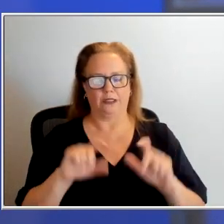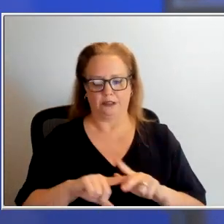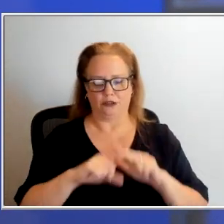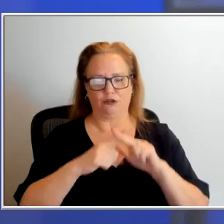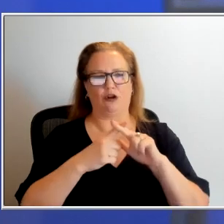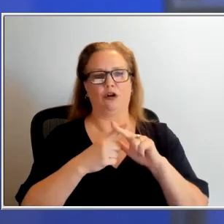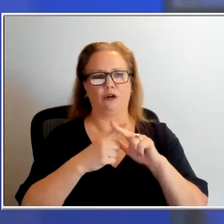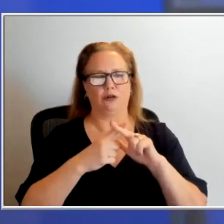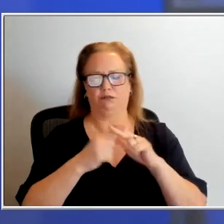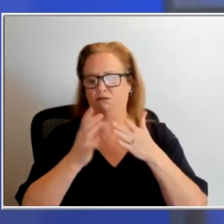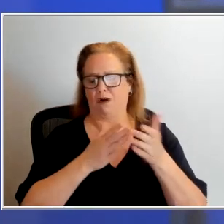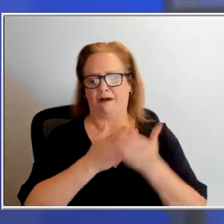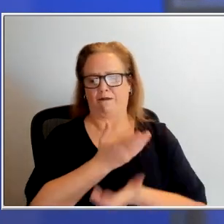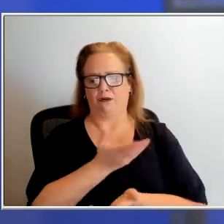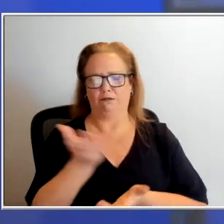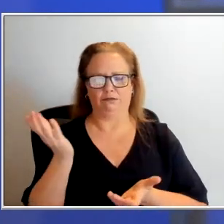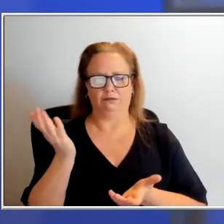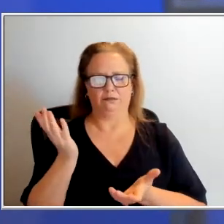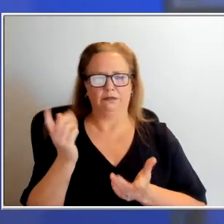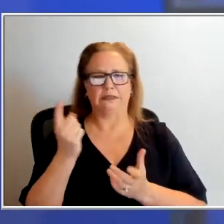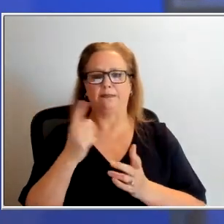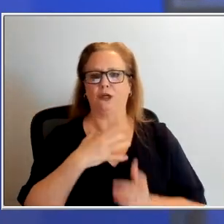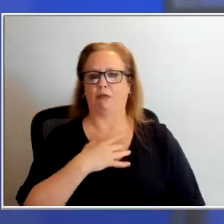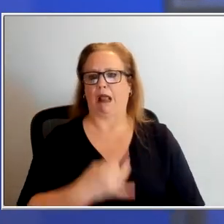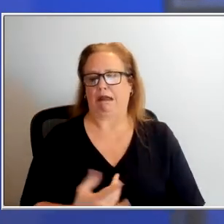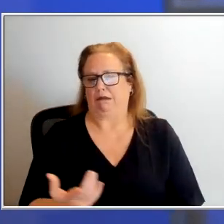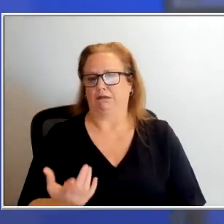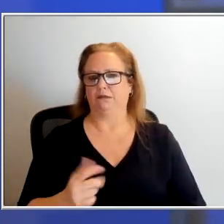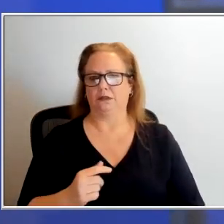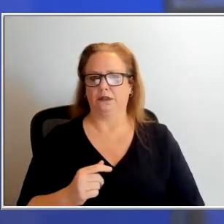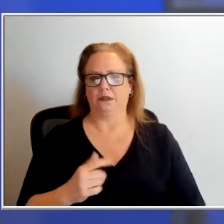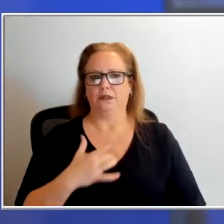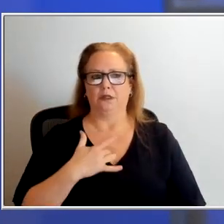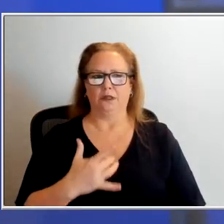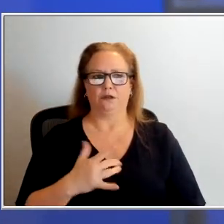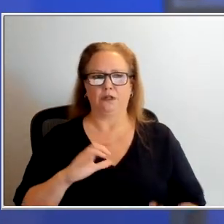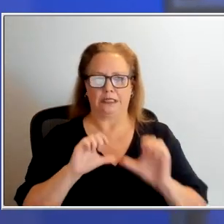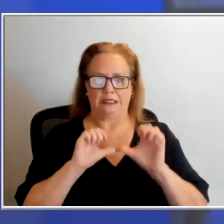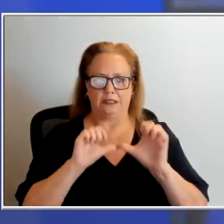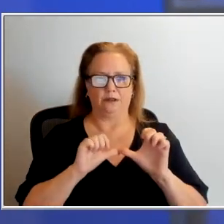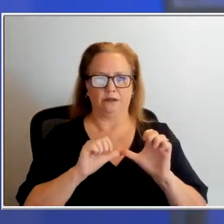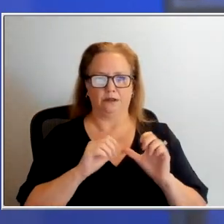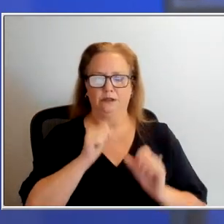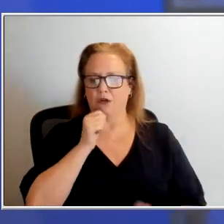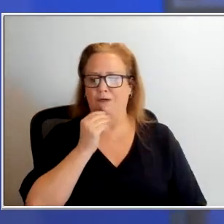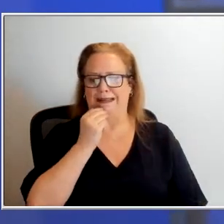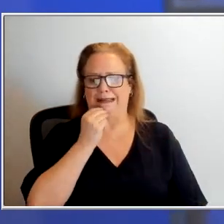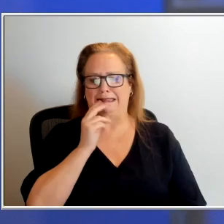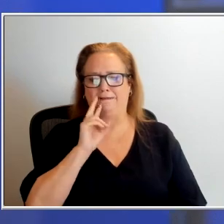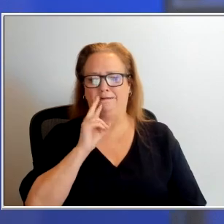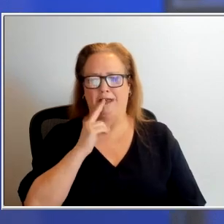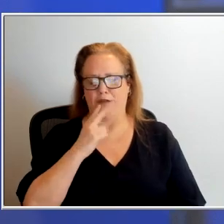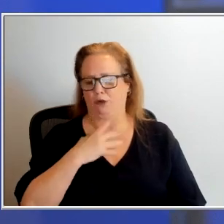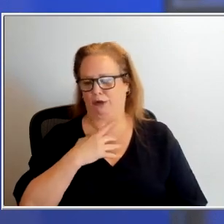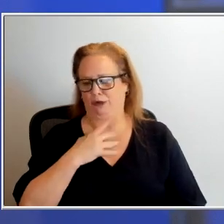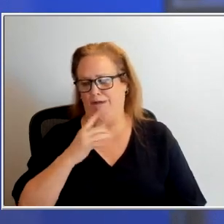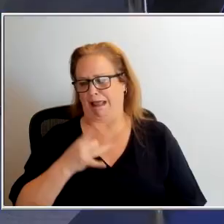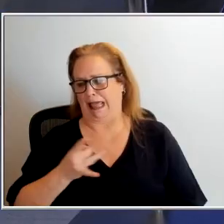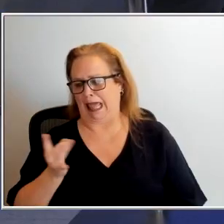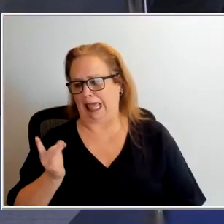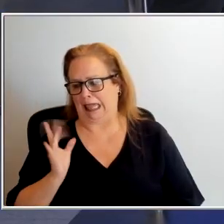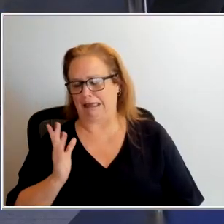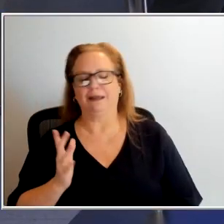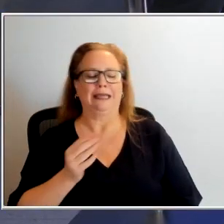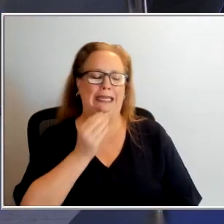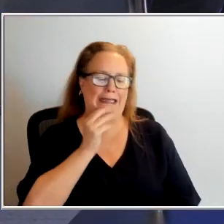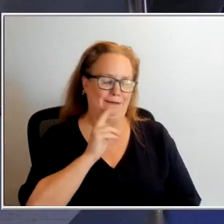wherever you are and start with something you like. You're more likely to do something that you like. Don't eat the vegetable that you hate. Eat the one that you like. Start there. Yeah, it does